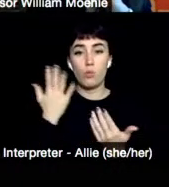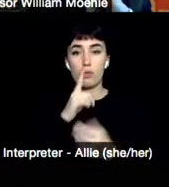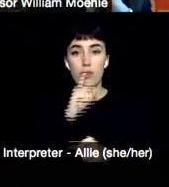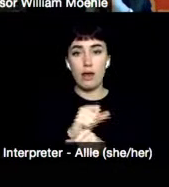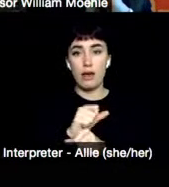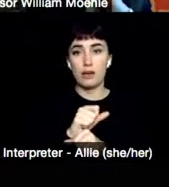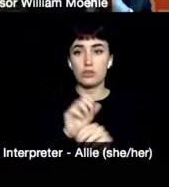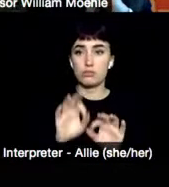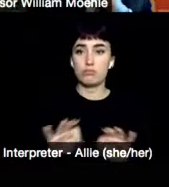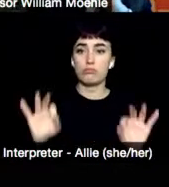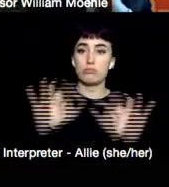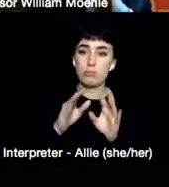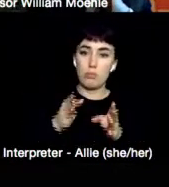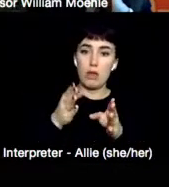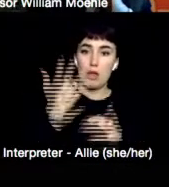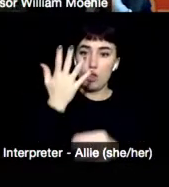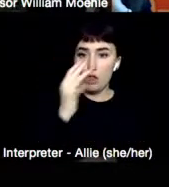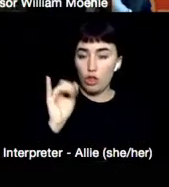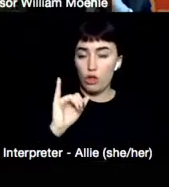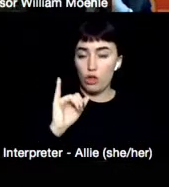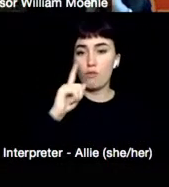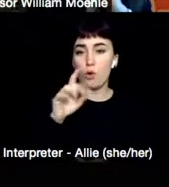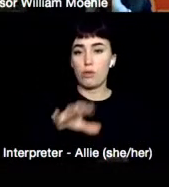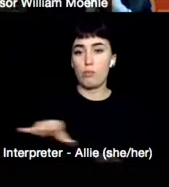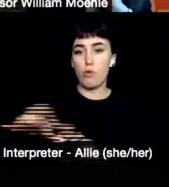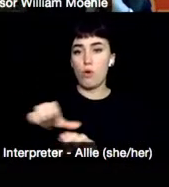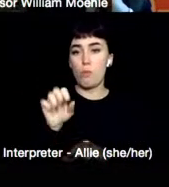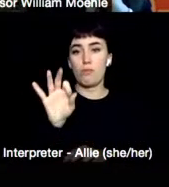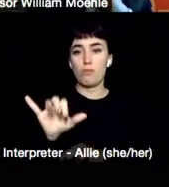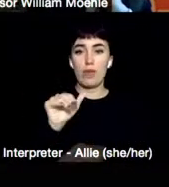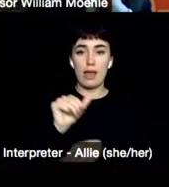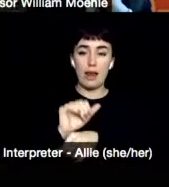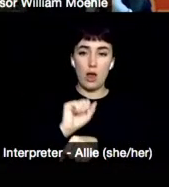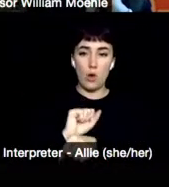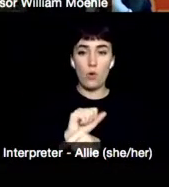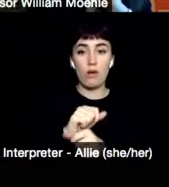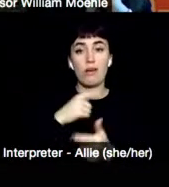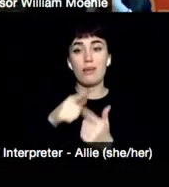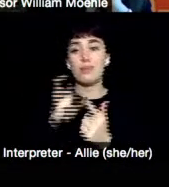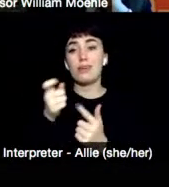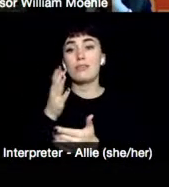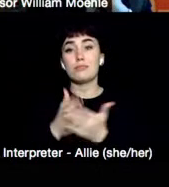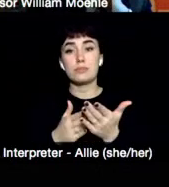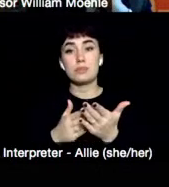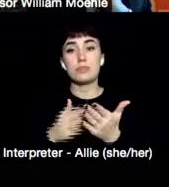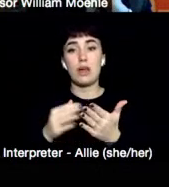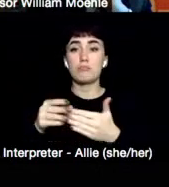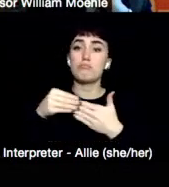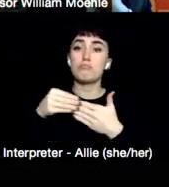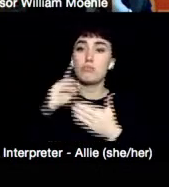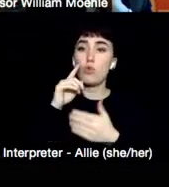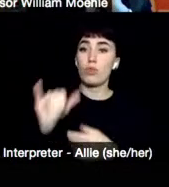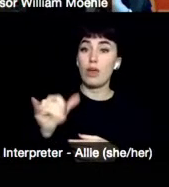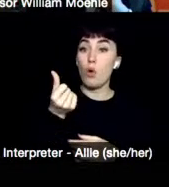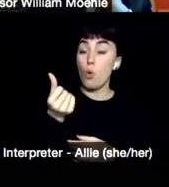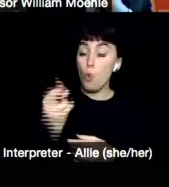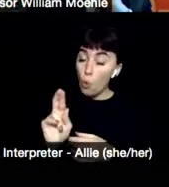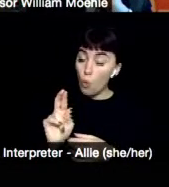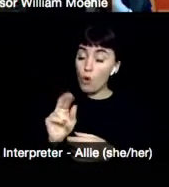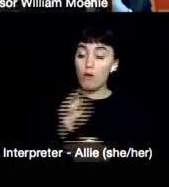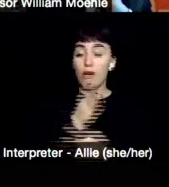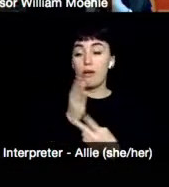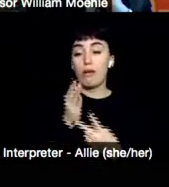critical path is going to be for the performance of that night work, and then give them some latitude within that. Or